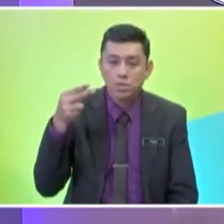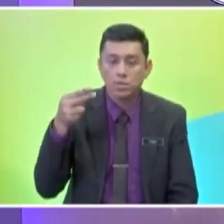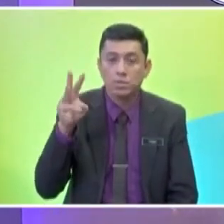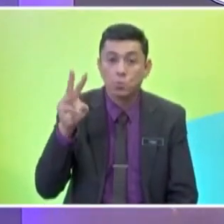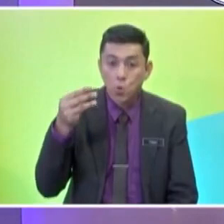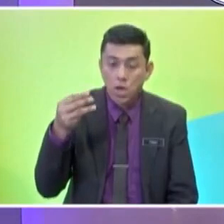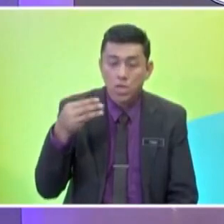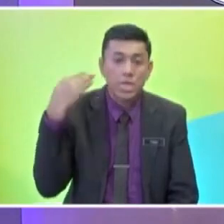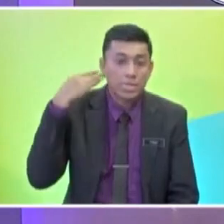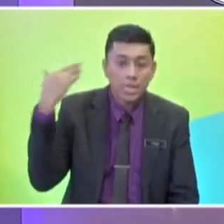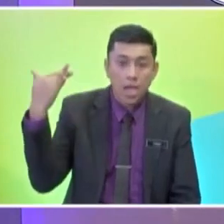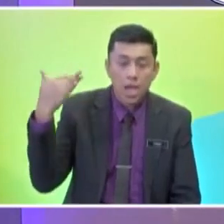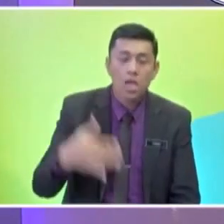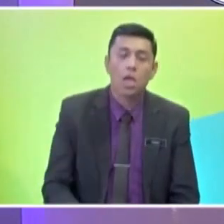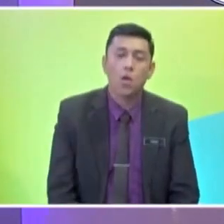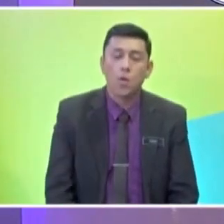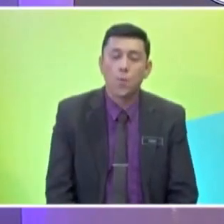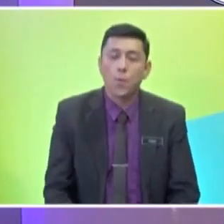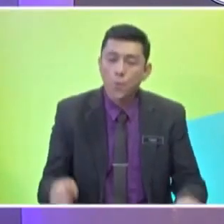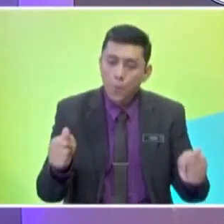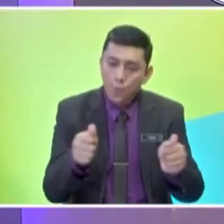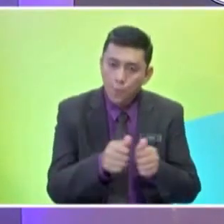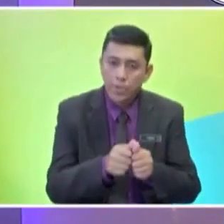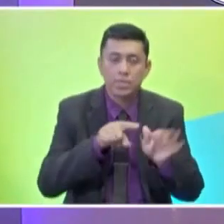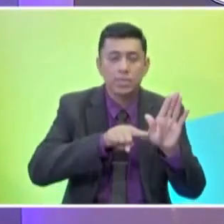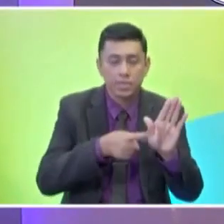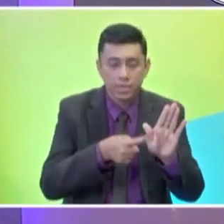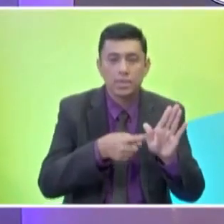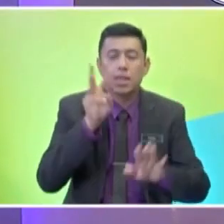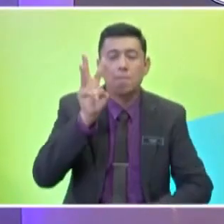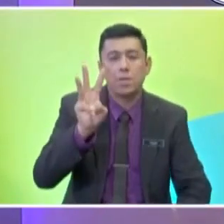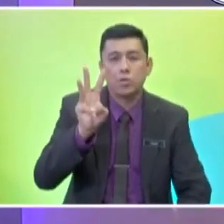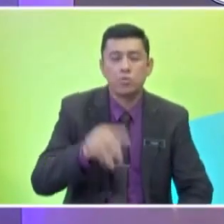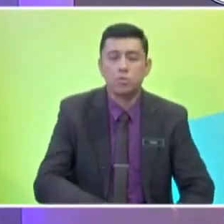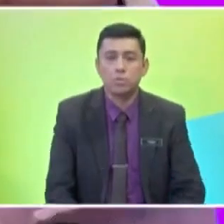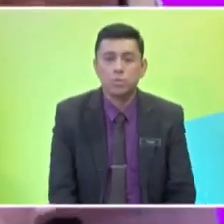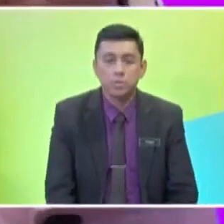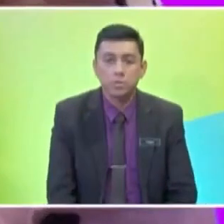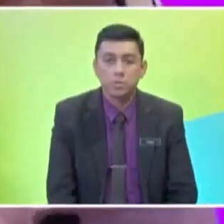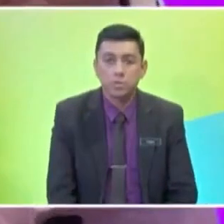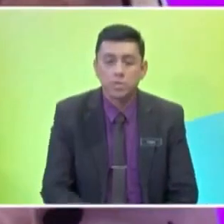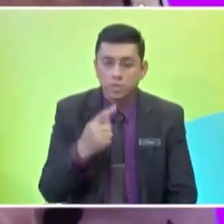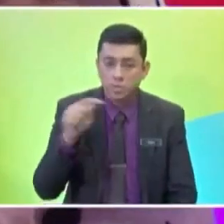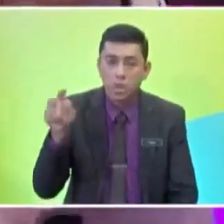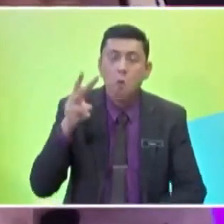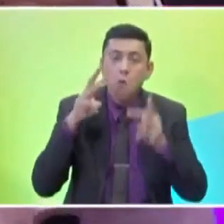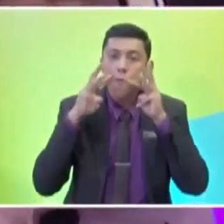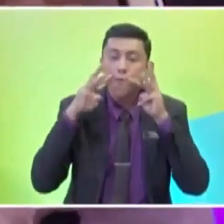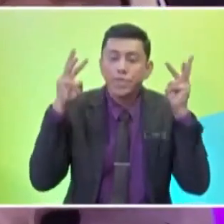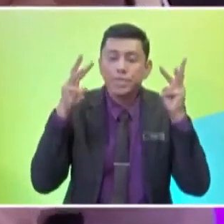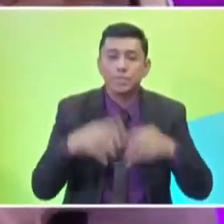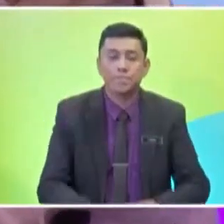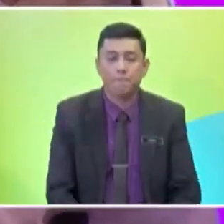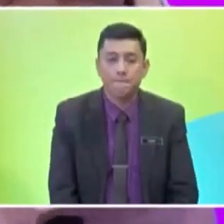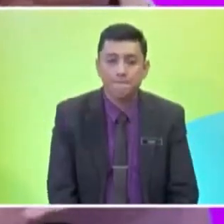whisker. So it starts with W. So when you see W, okay, it can be the whisker. So it can help